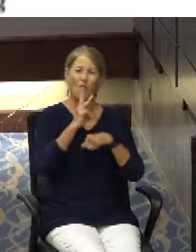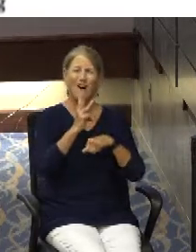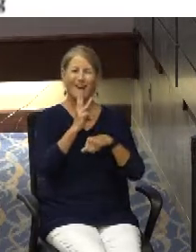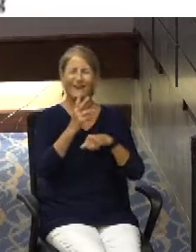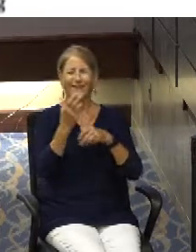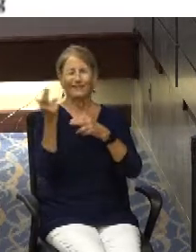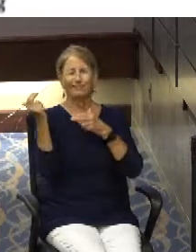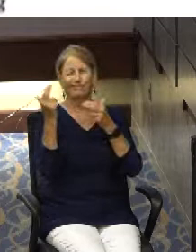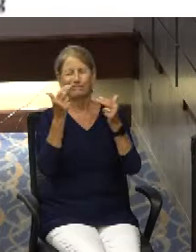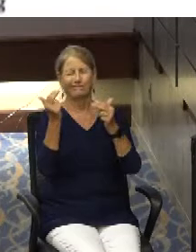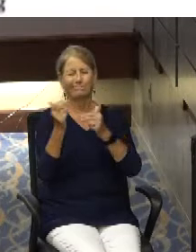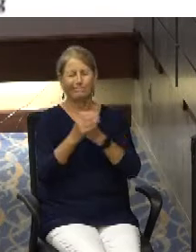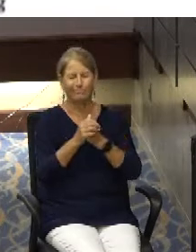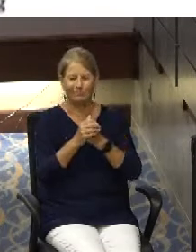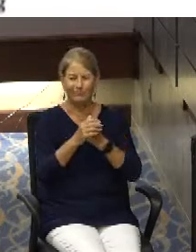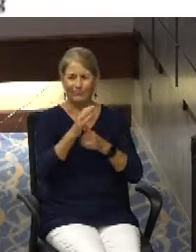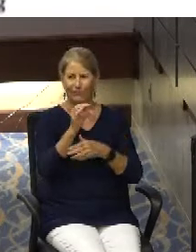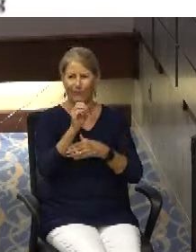March.